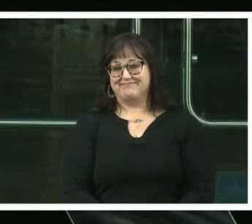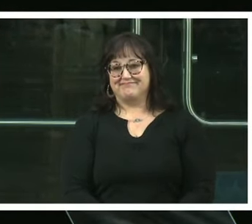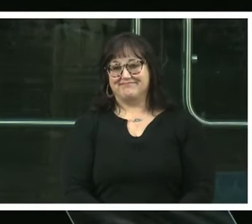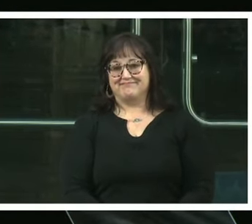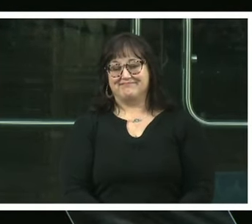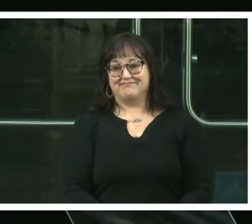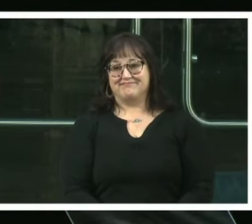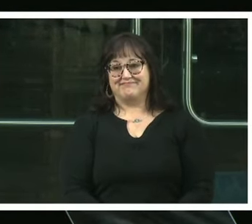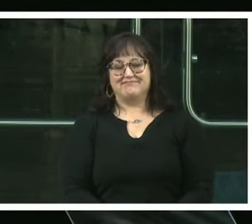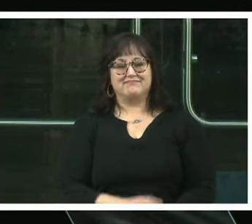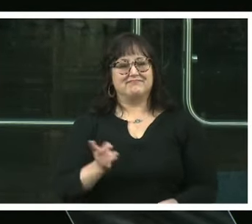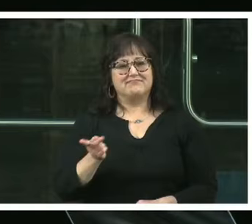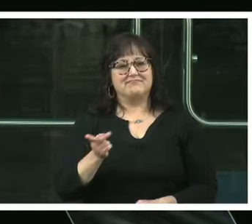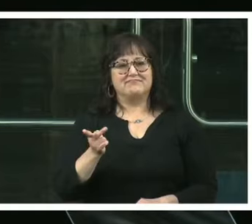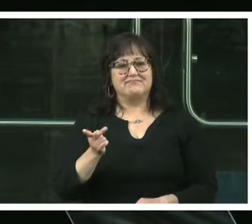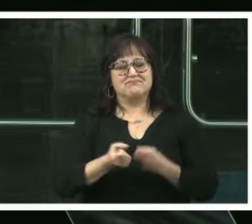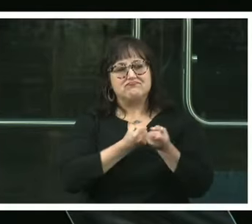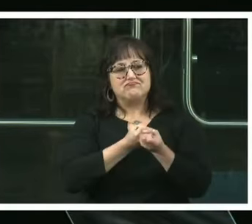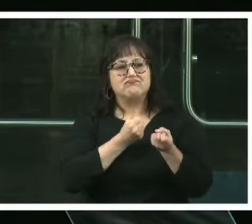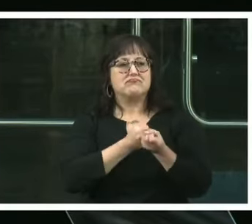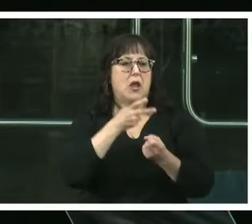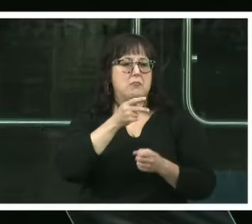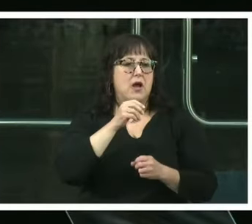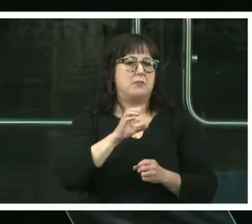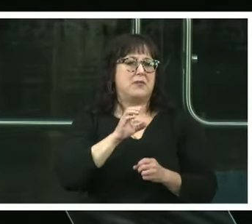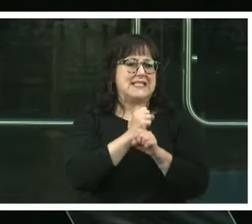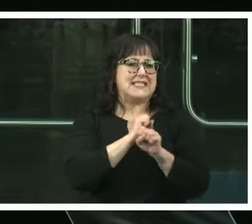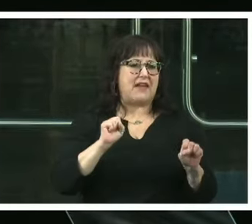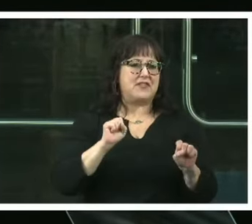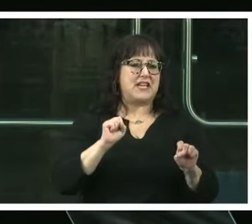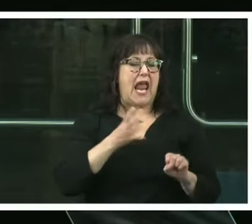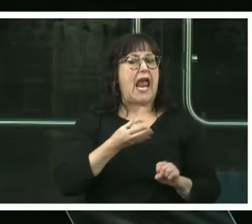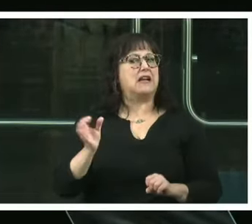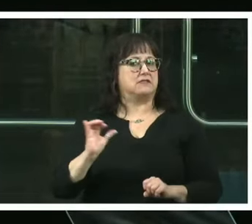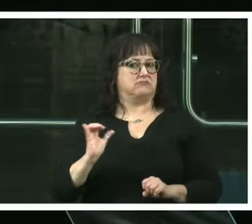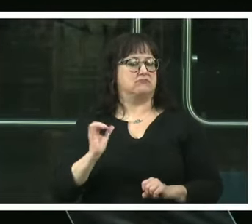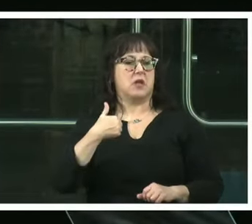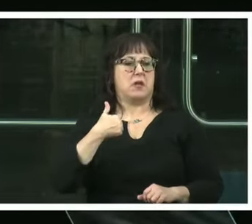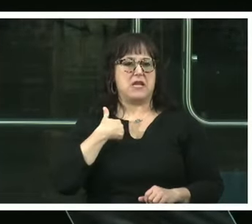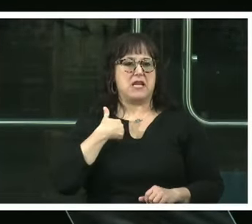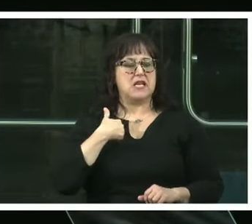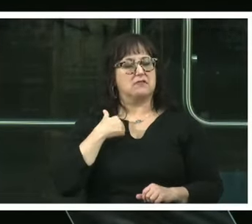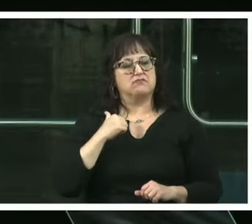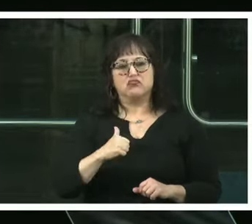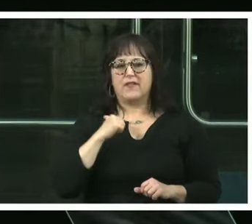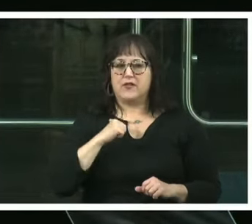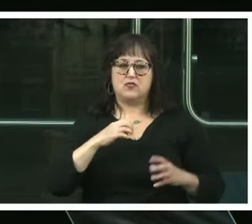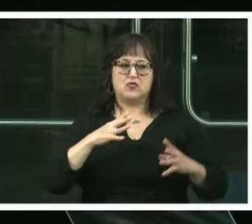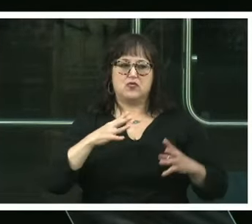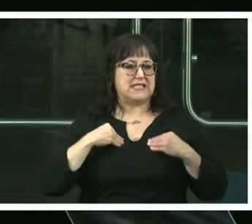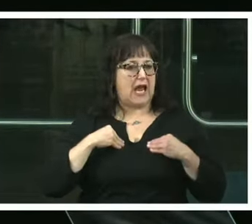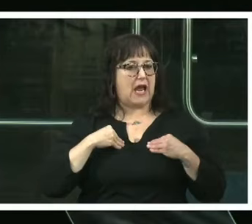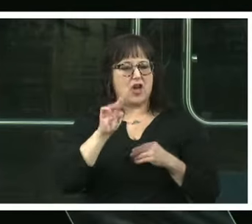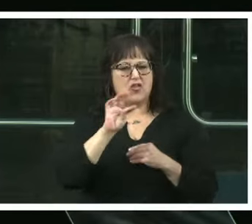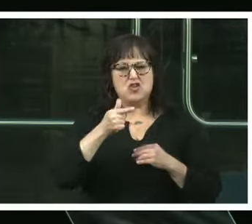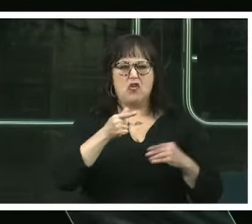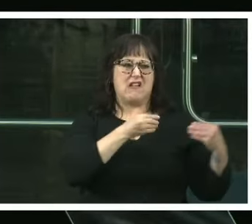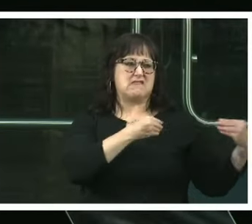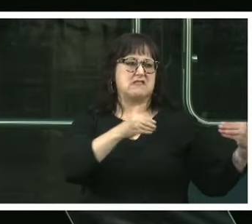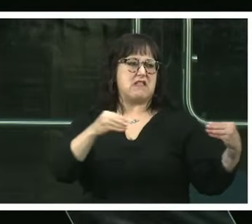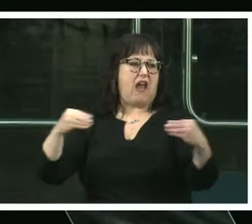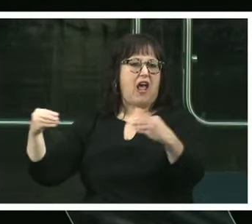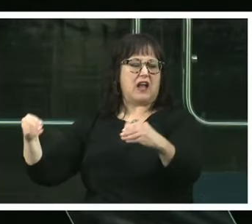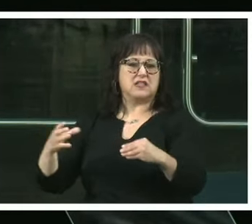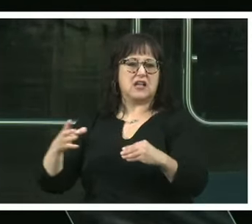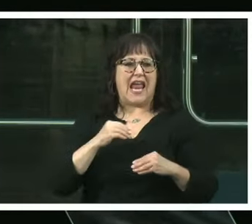who champion public safety and who, like me, refuse to accept the rampant drug sales or